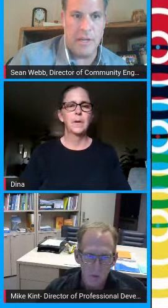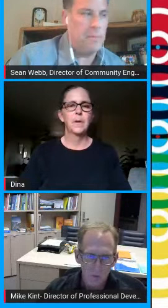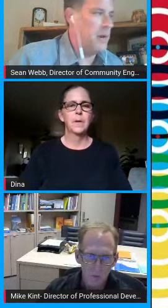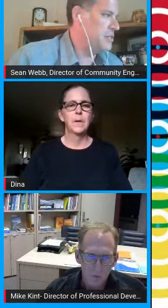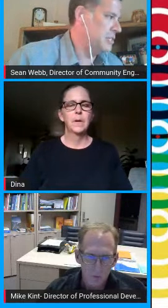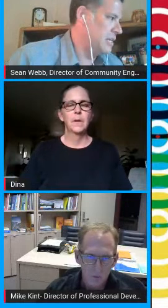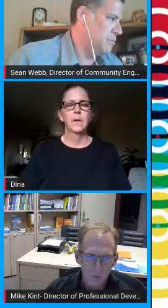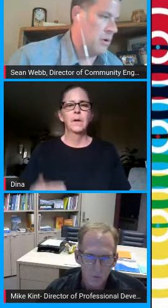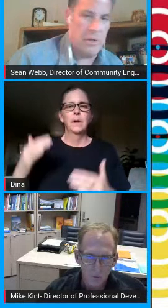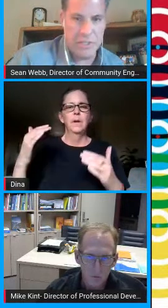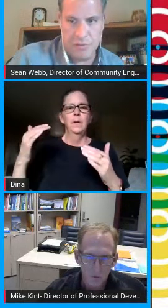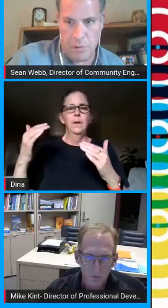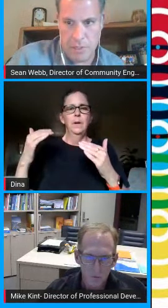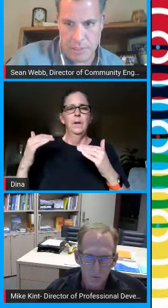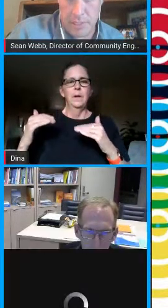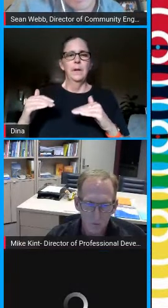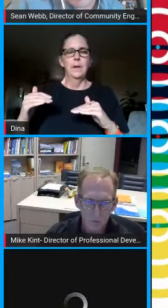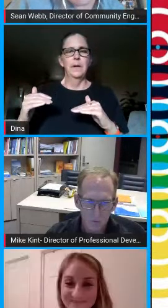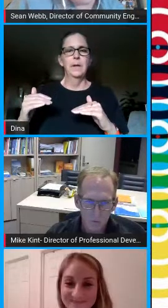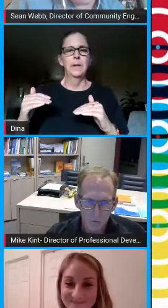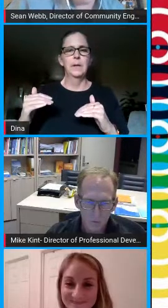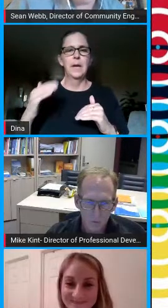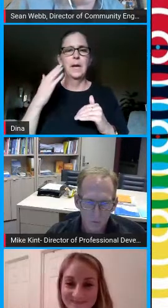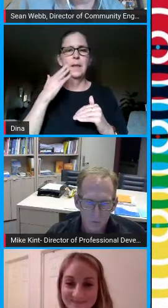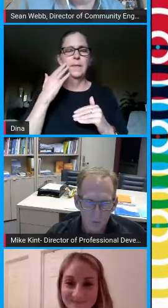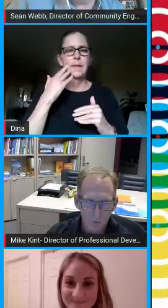think brooke is going to come on and she's got some more questions for us